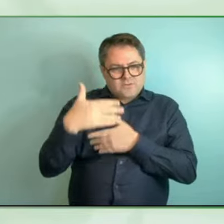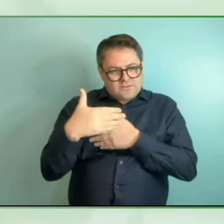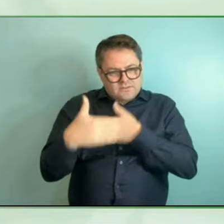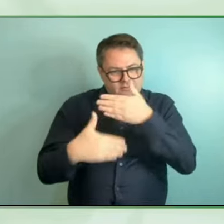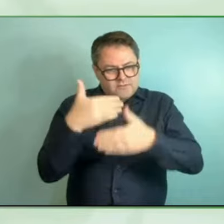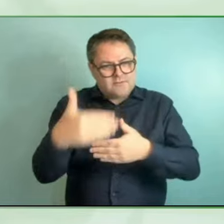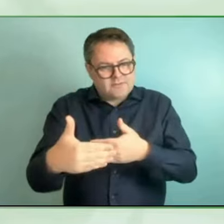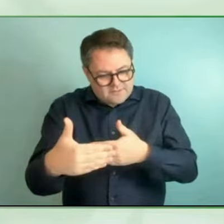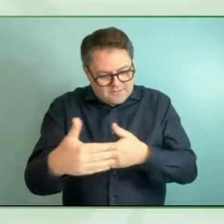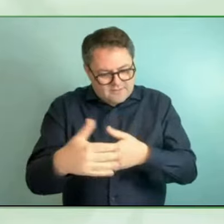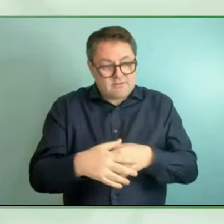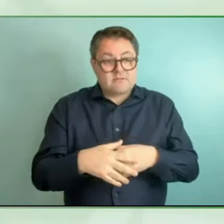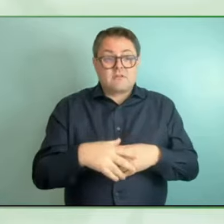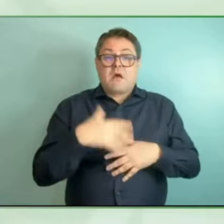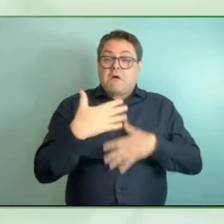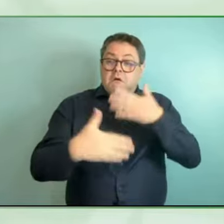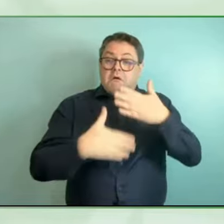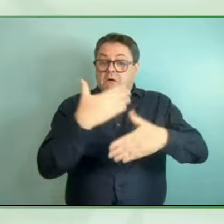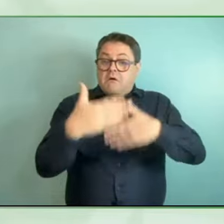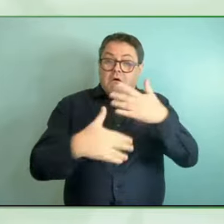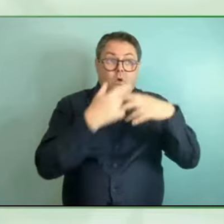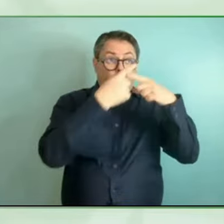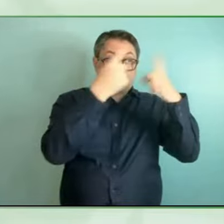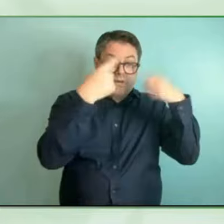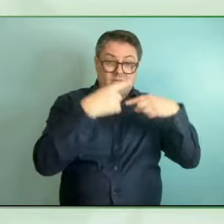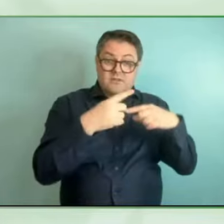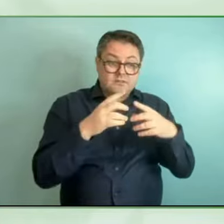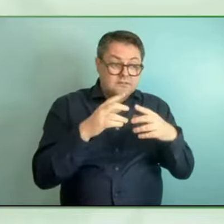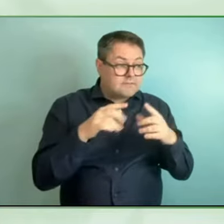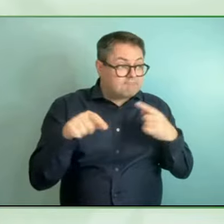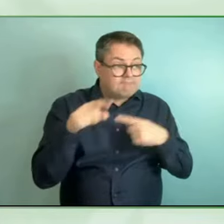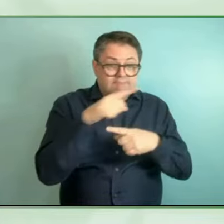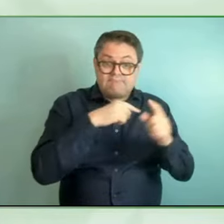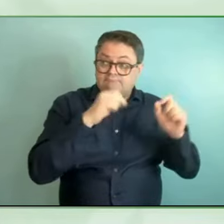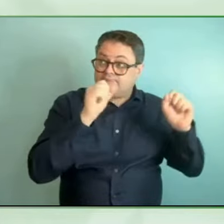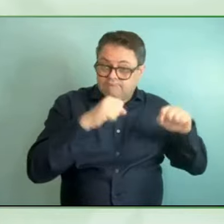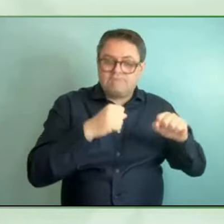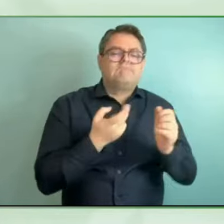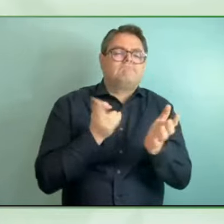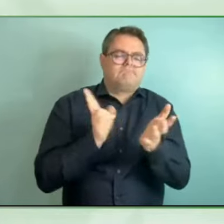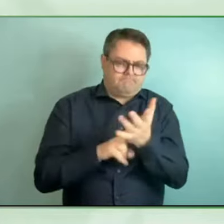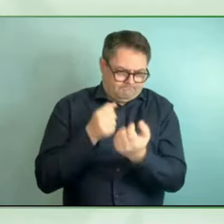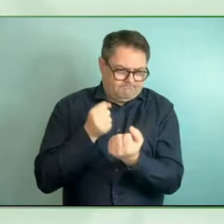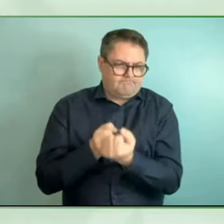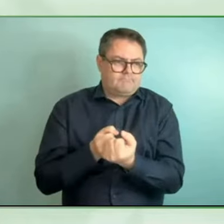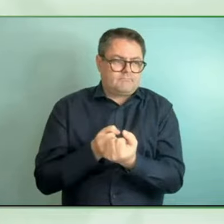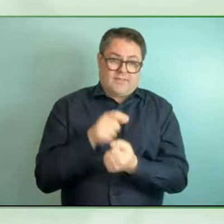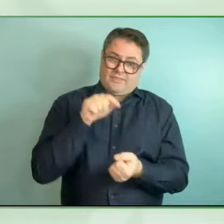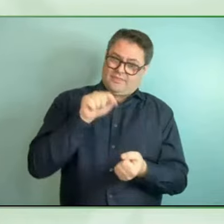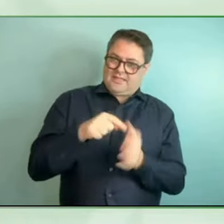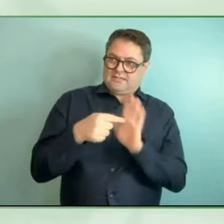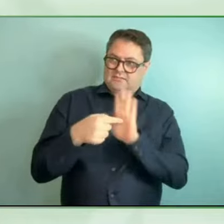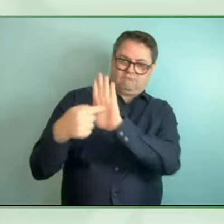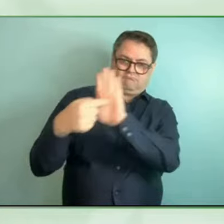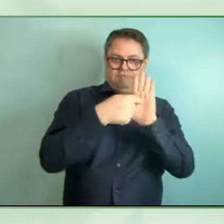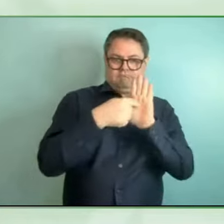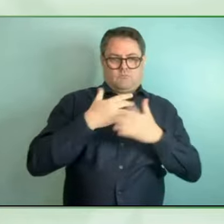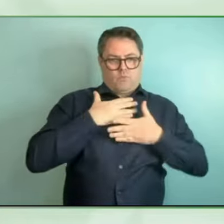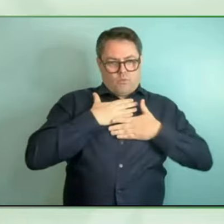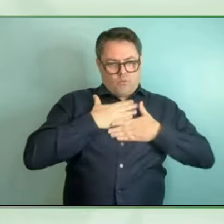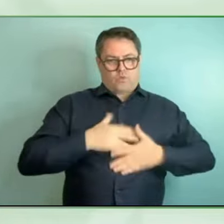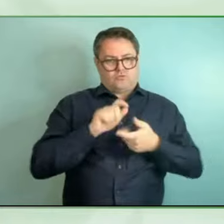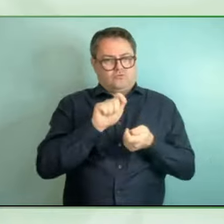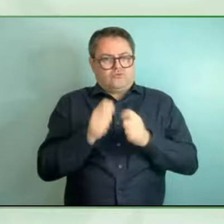well, it's a very strong sign that they want to do something, that they want to really progress in the path